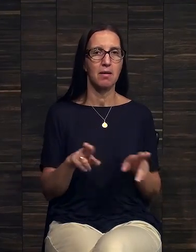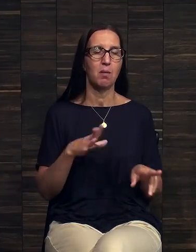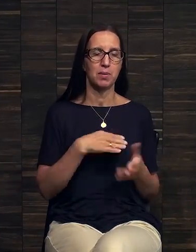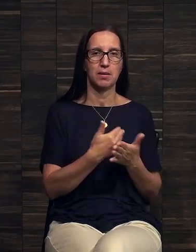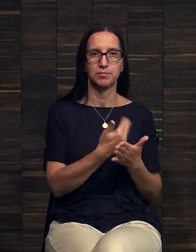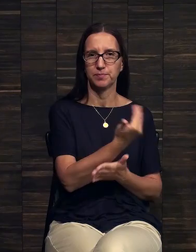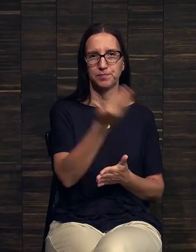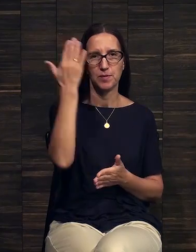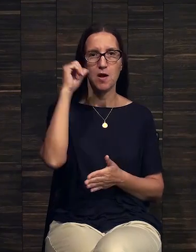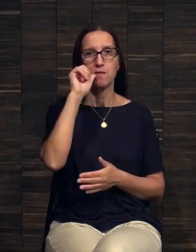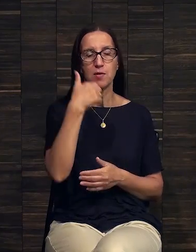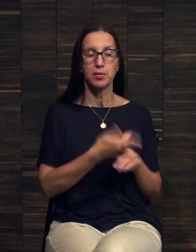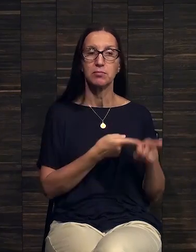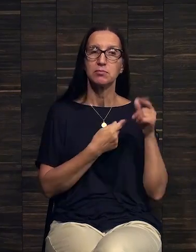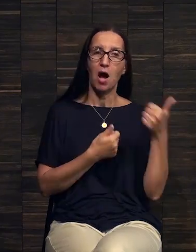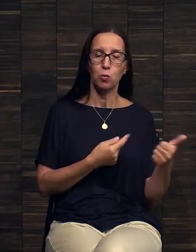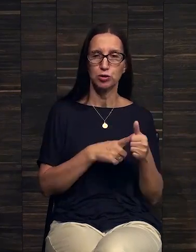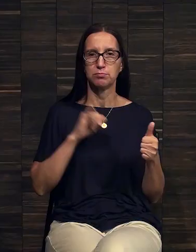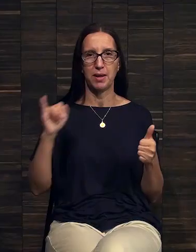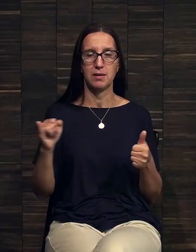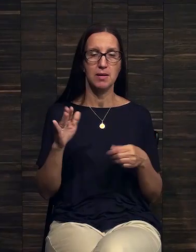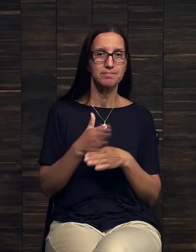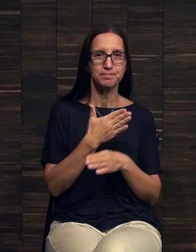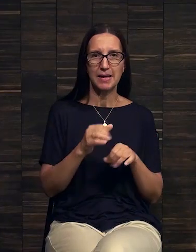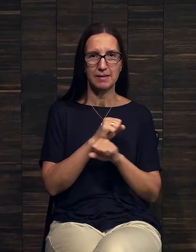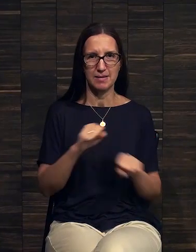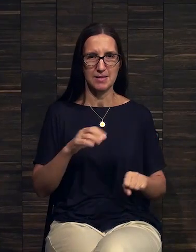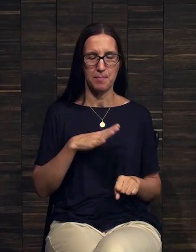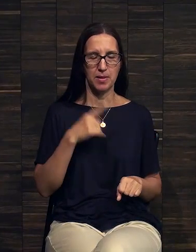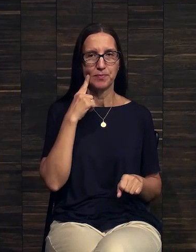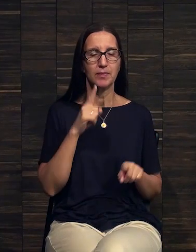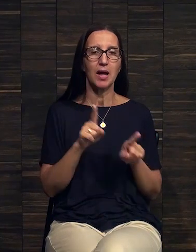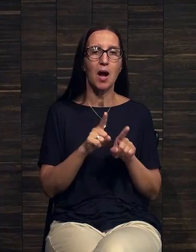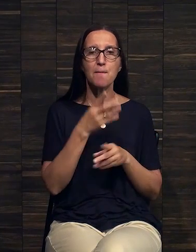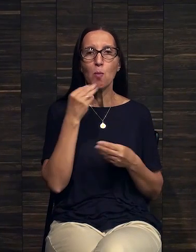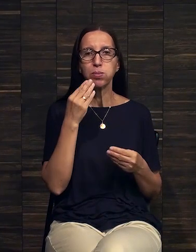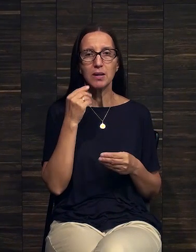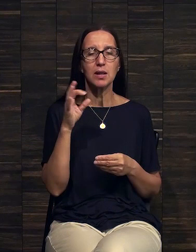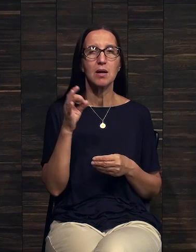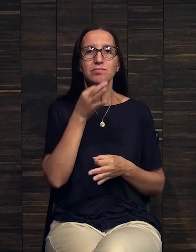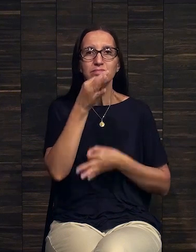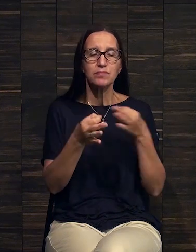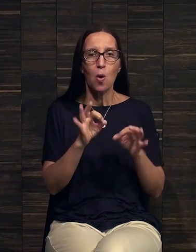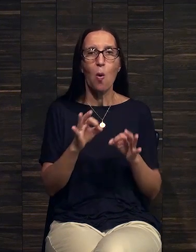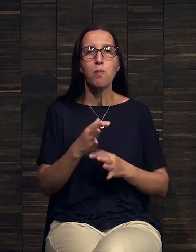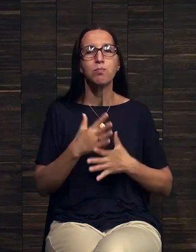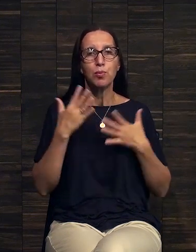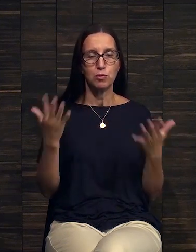strange language is not such a good fit. Like in 40s, we are good, you are bad. And so